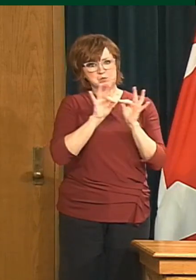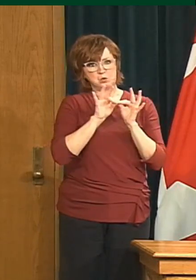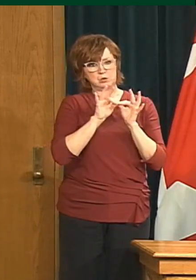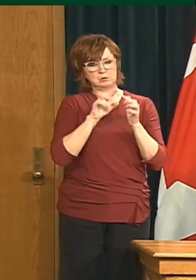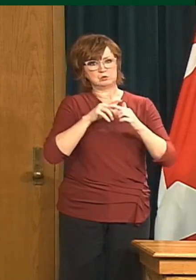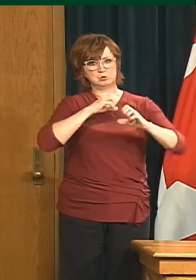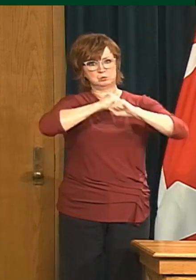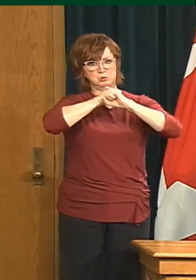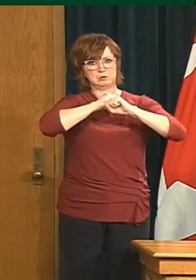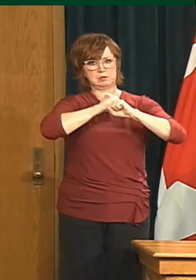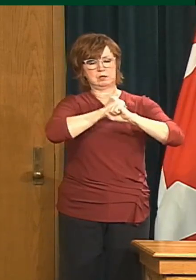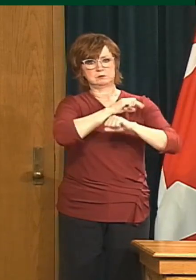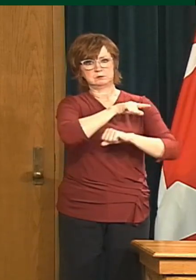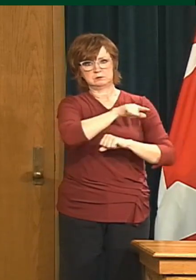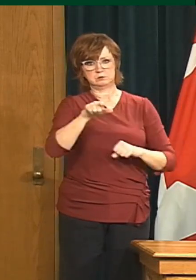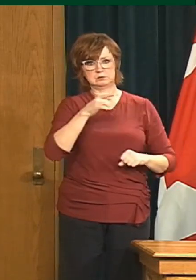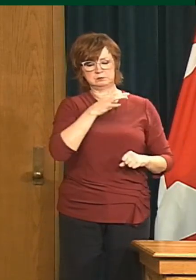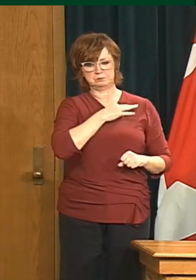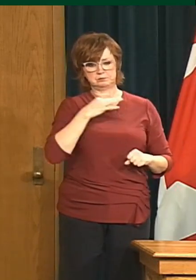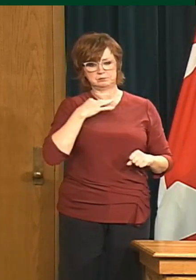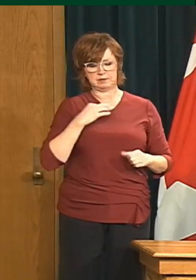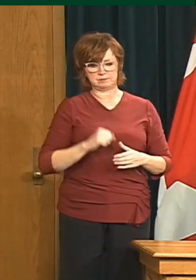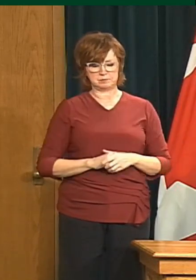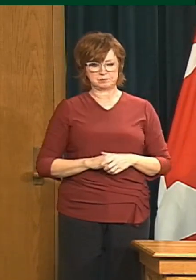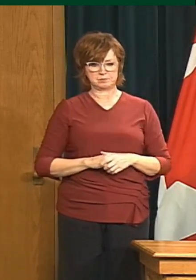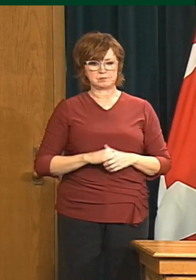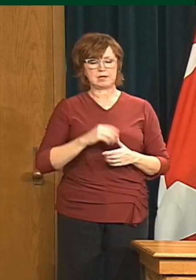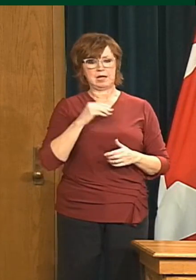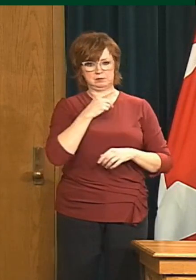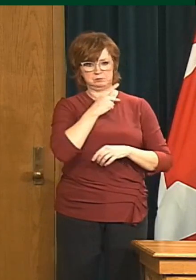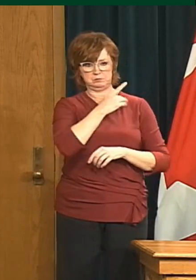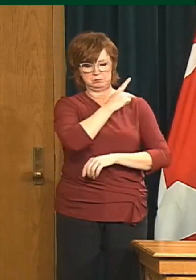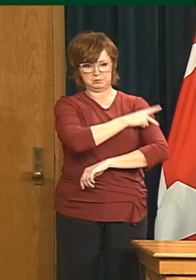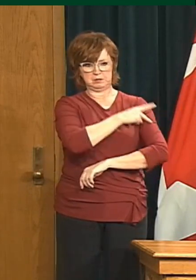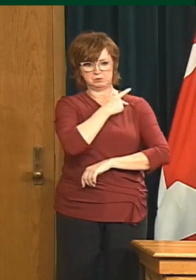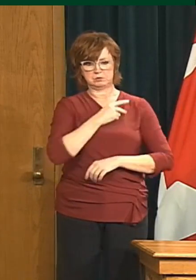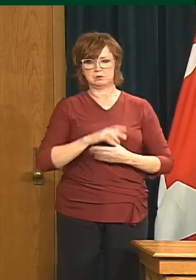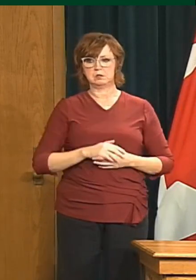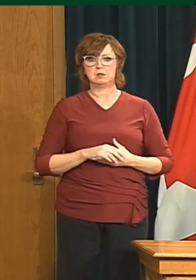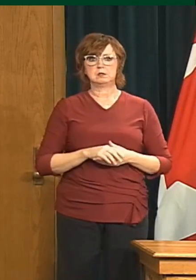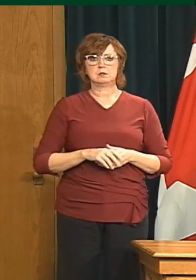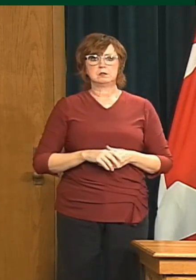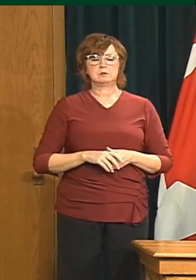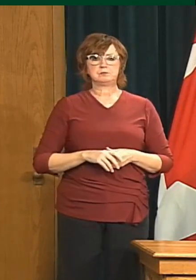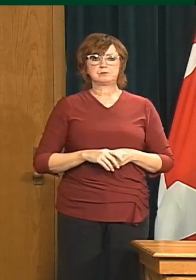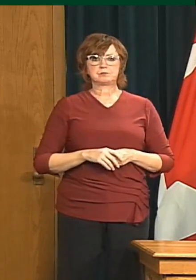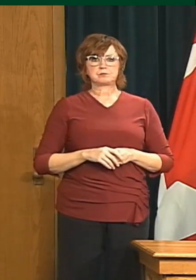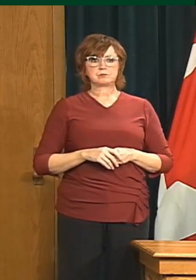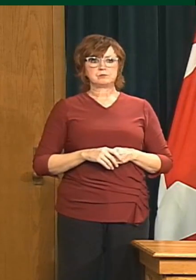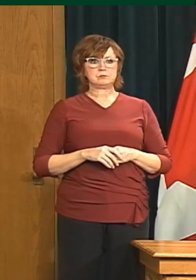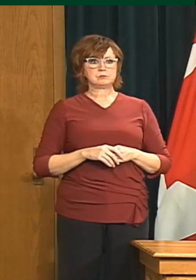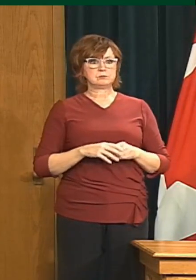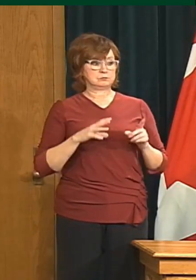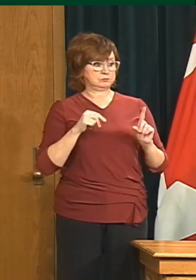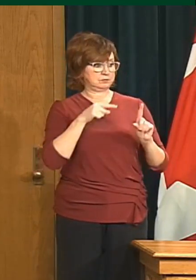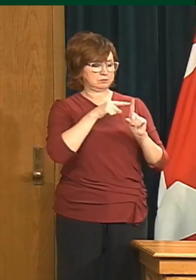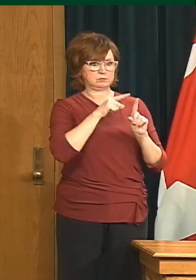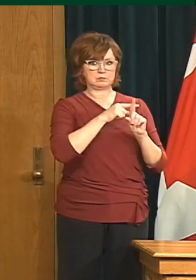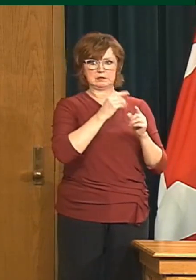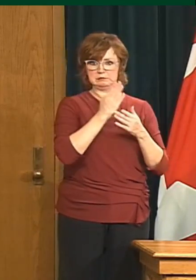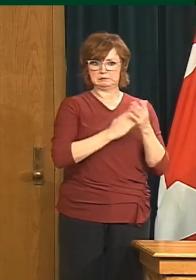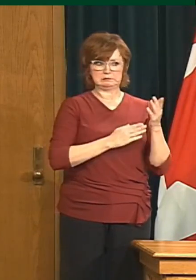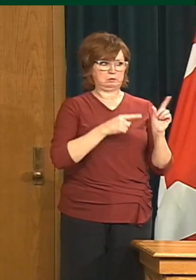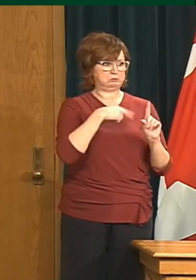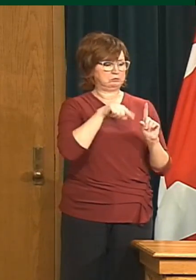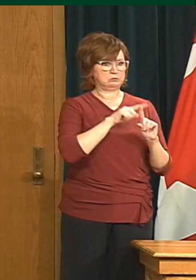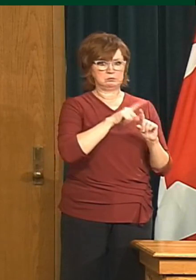However, as Dr. Shahab has already pointed out, there still will be a need for some folks to travel, especially to locations where it's hard to recruit